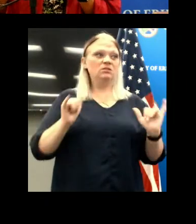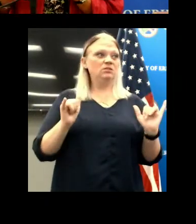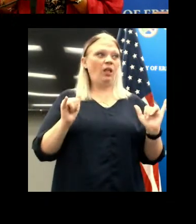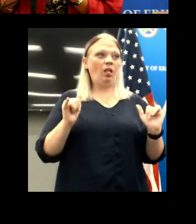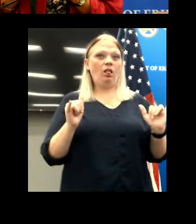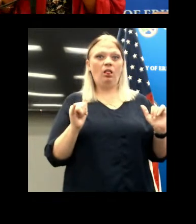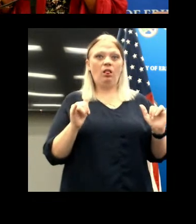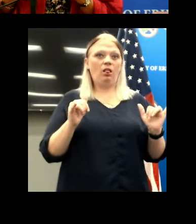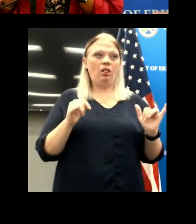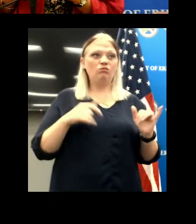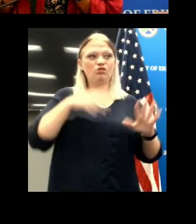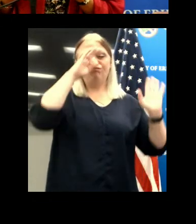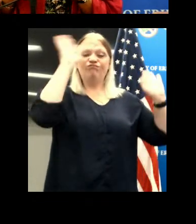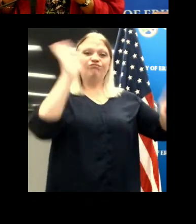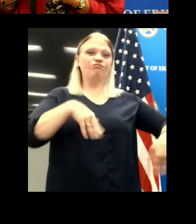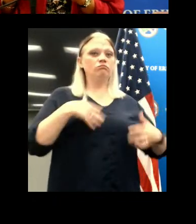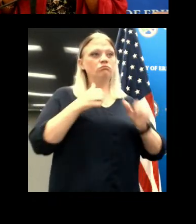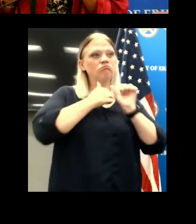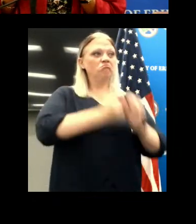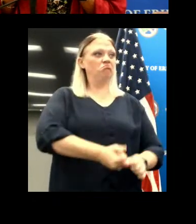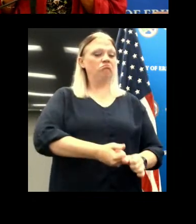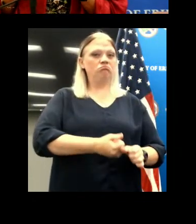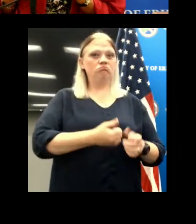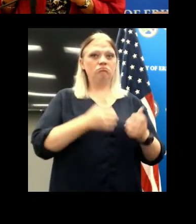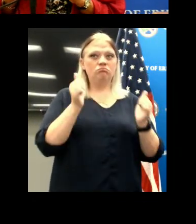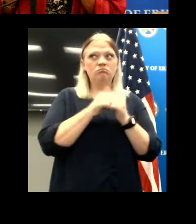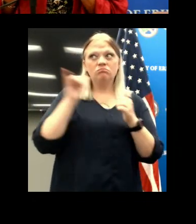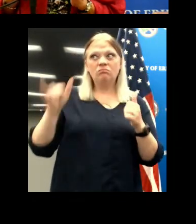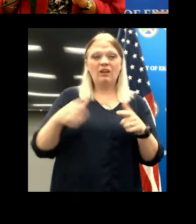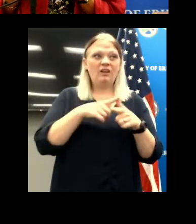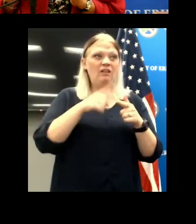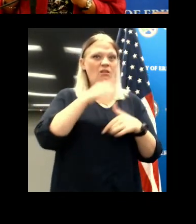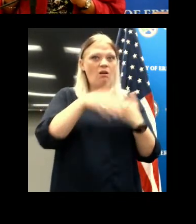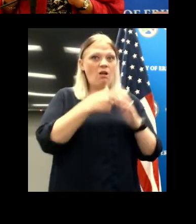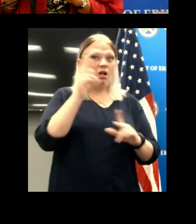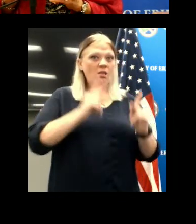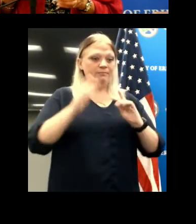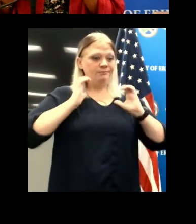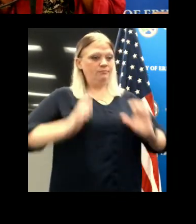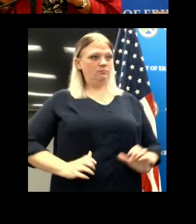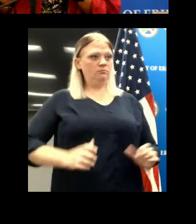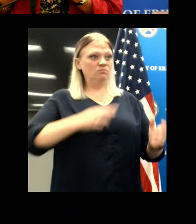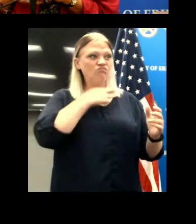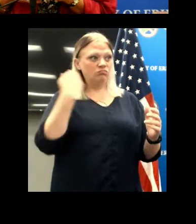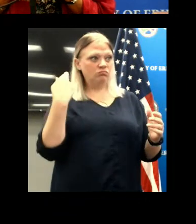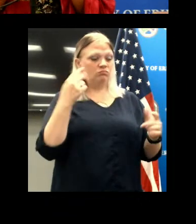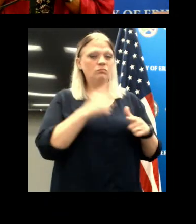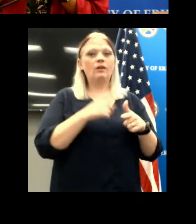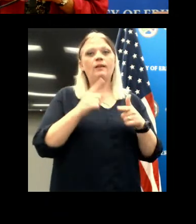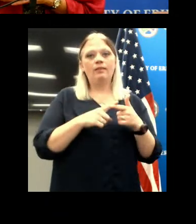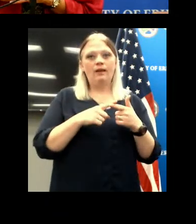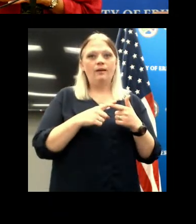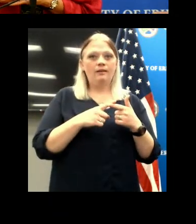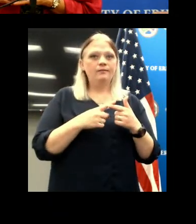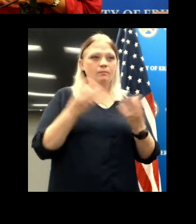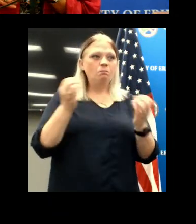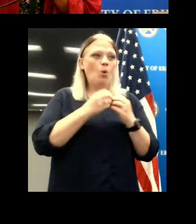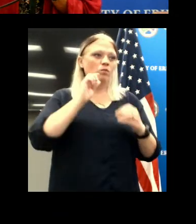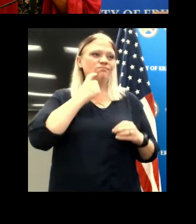not to comply with the governor's executive orders and putting their patrons at risk of COVID-19, then we have to take further action and